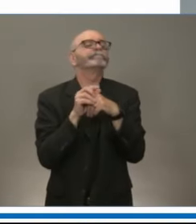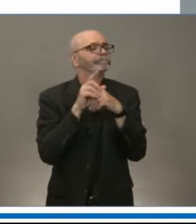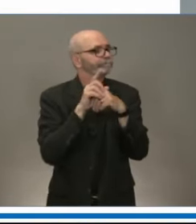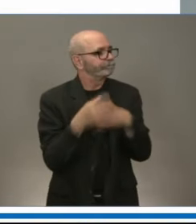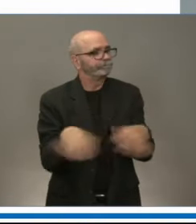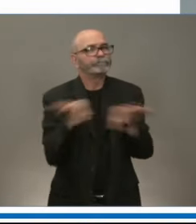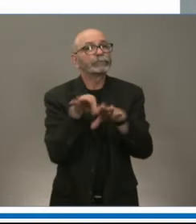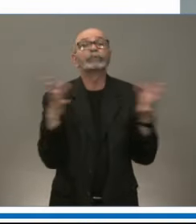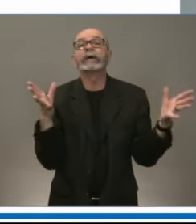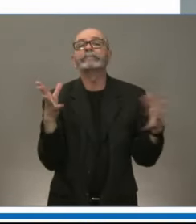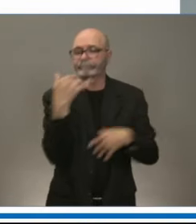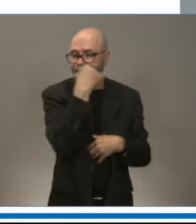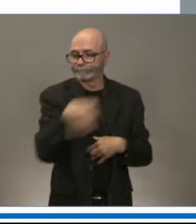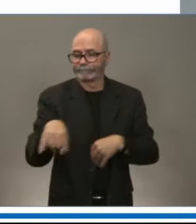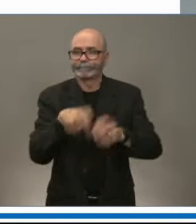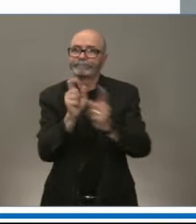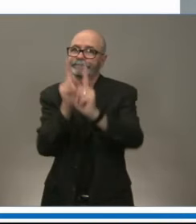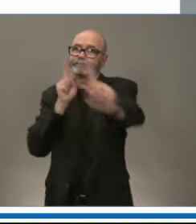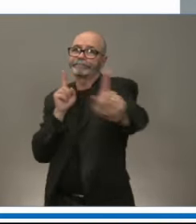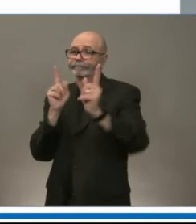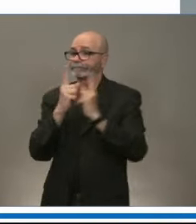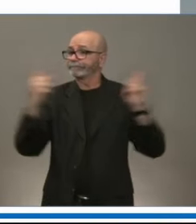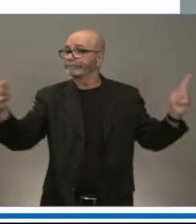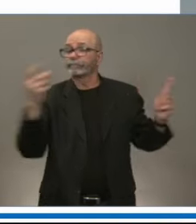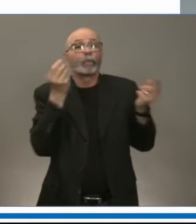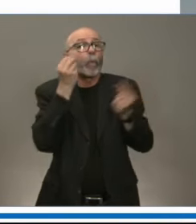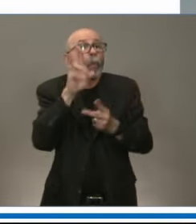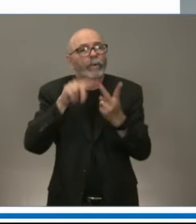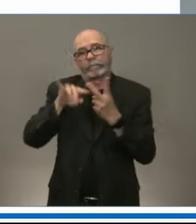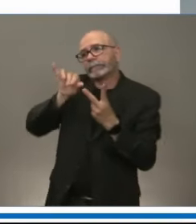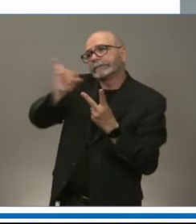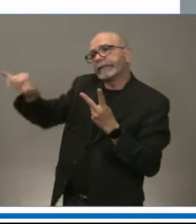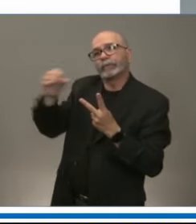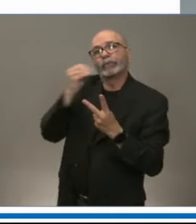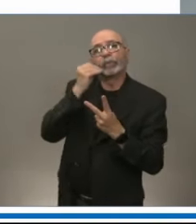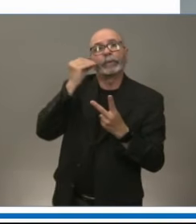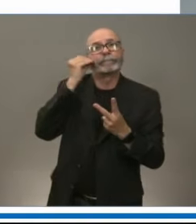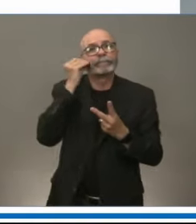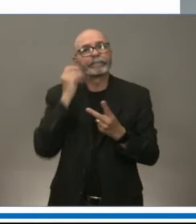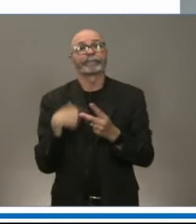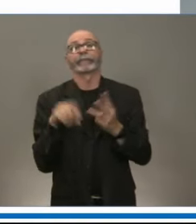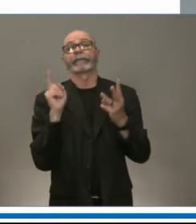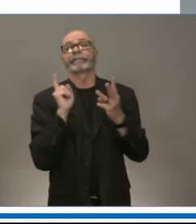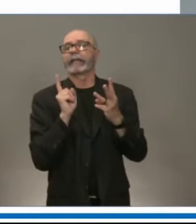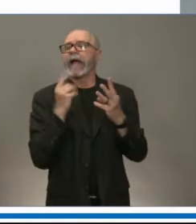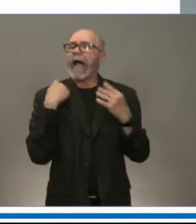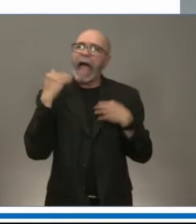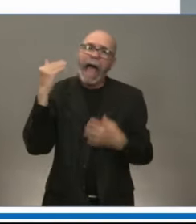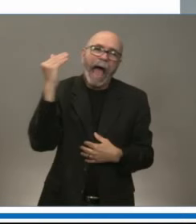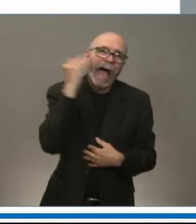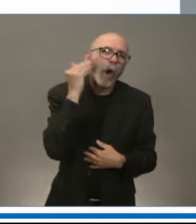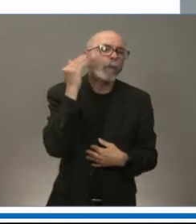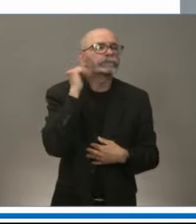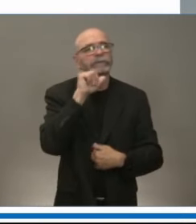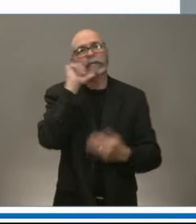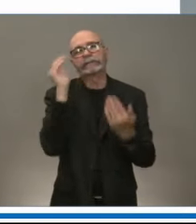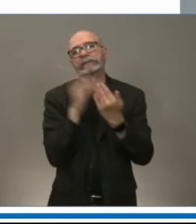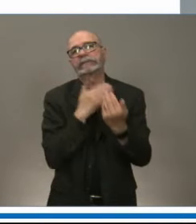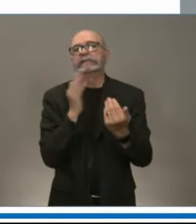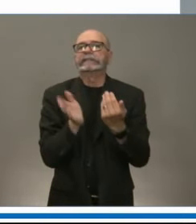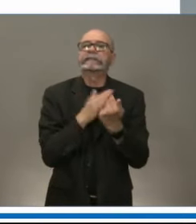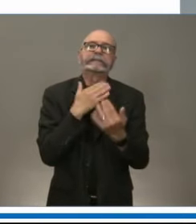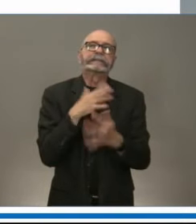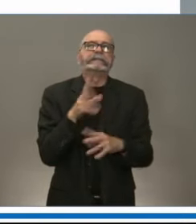home as much as possible. We know that these are challenging directives for people and families